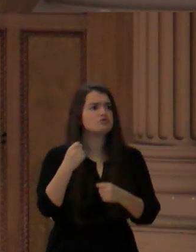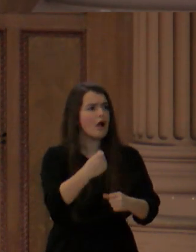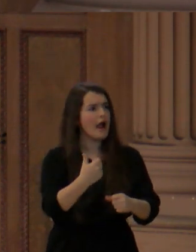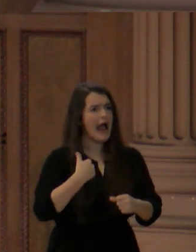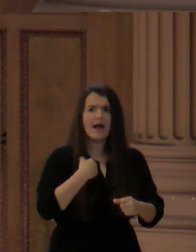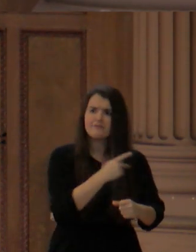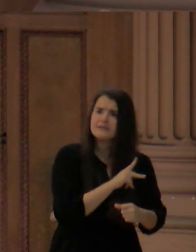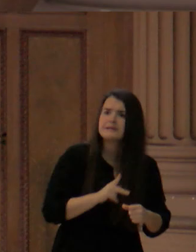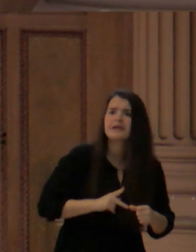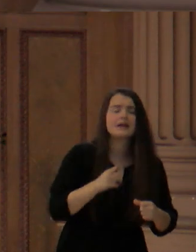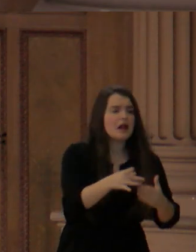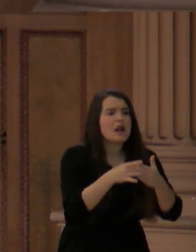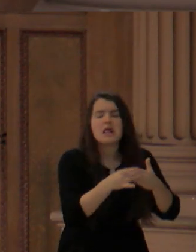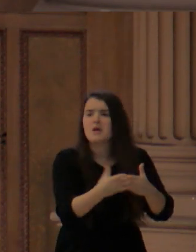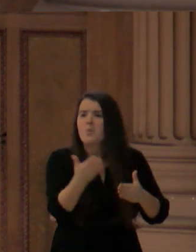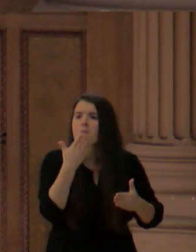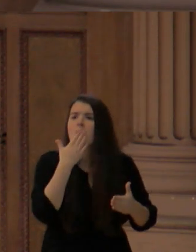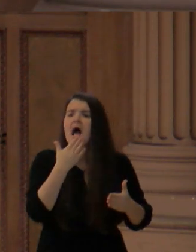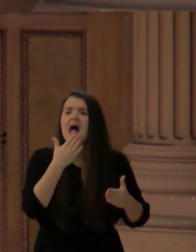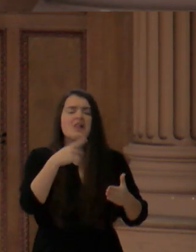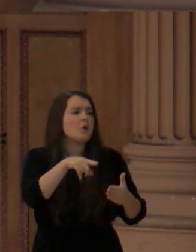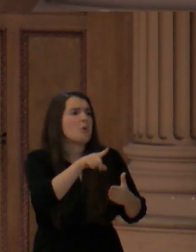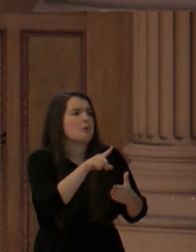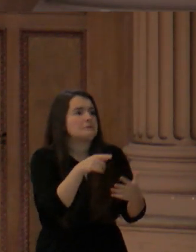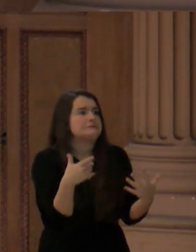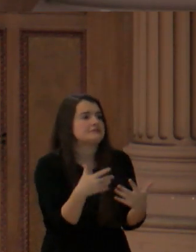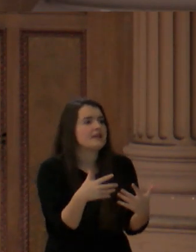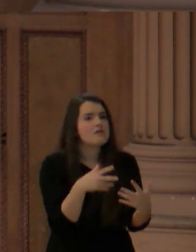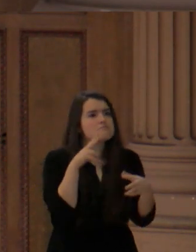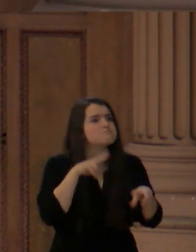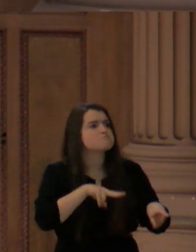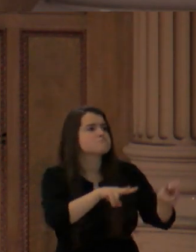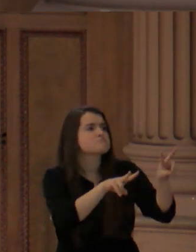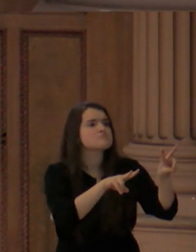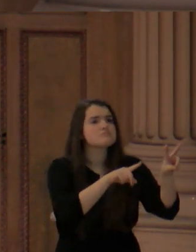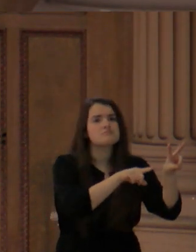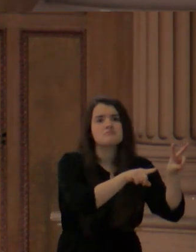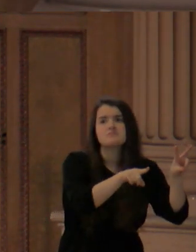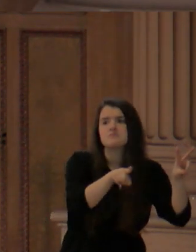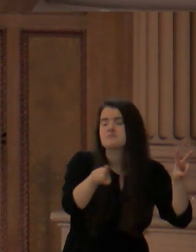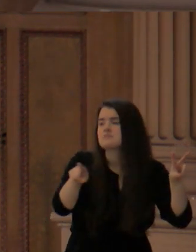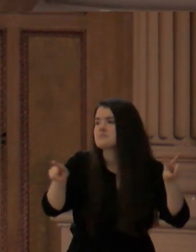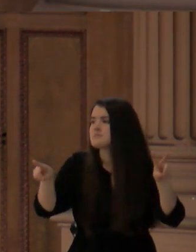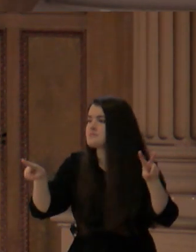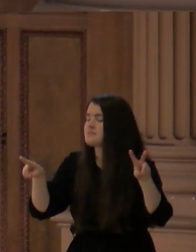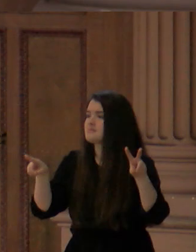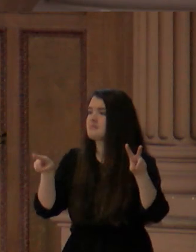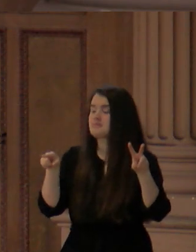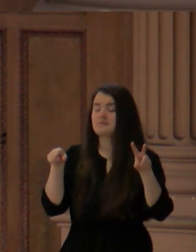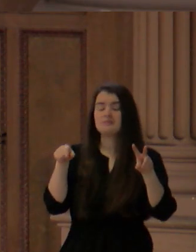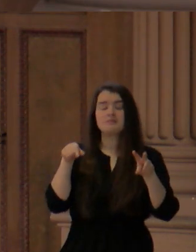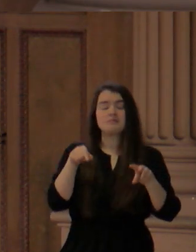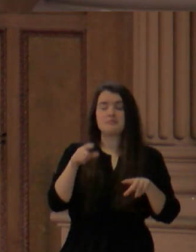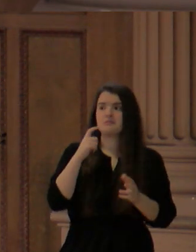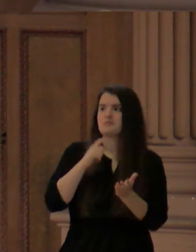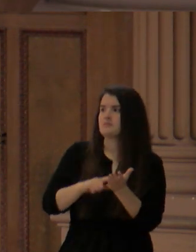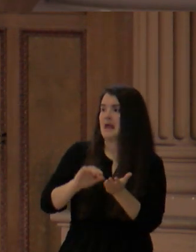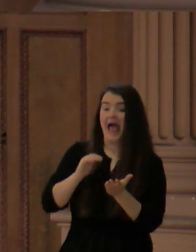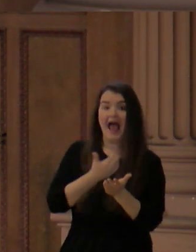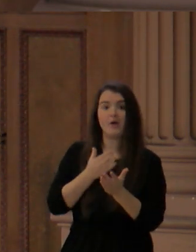Their kings made them really intimidating and dangerous. And then the Israelites looked at the people who were leading them, their judges, and they were deficient.